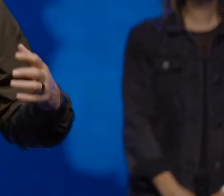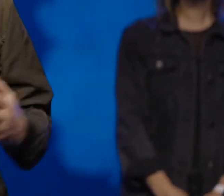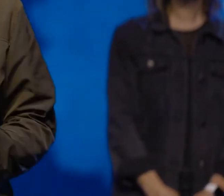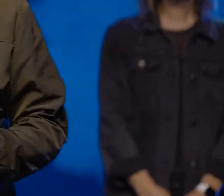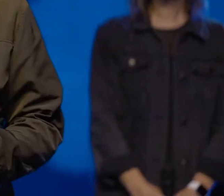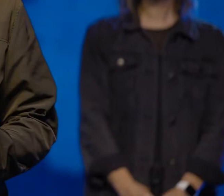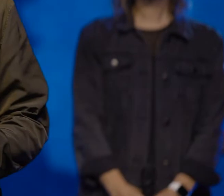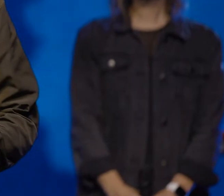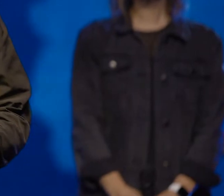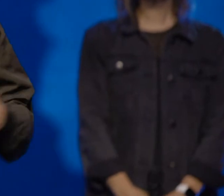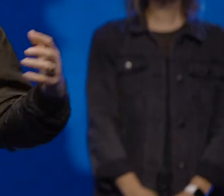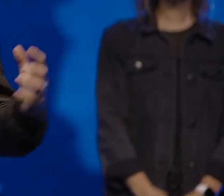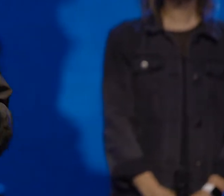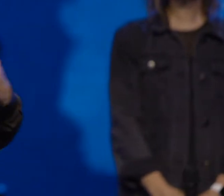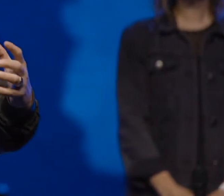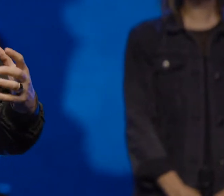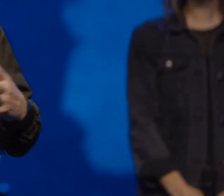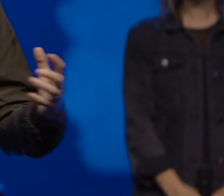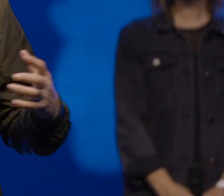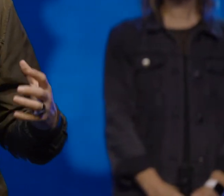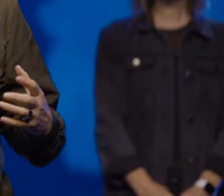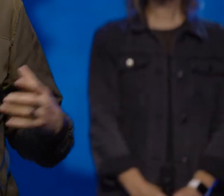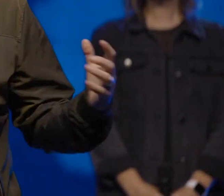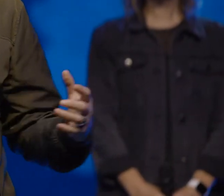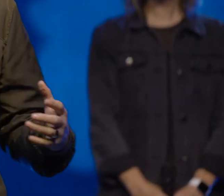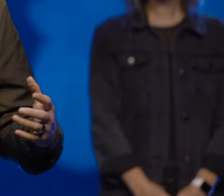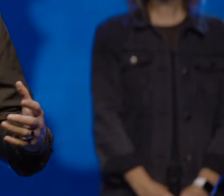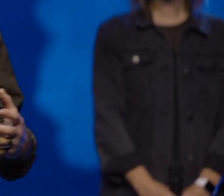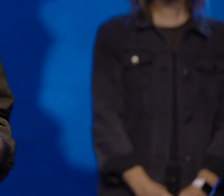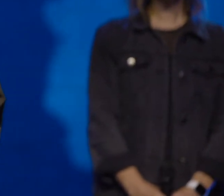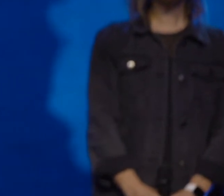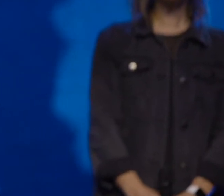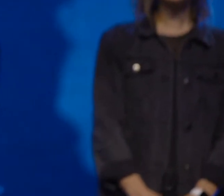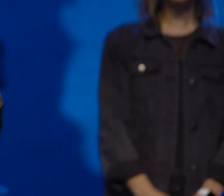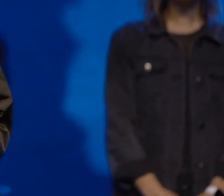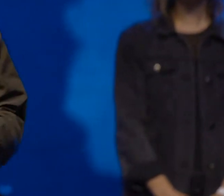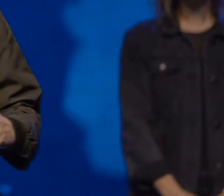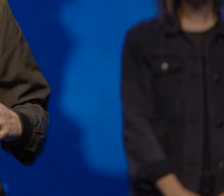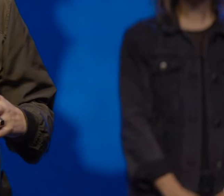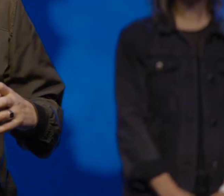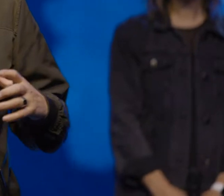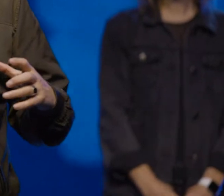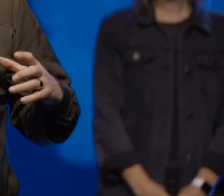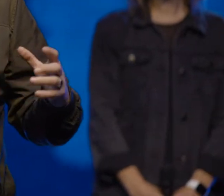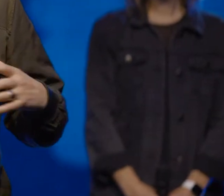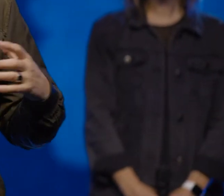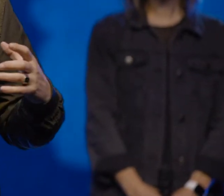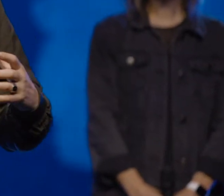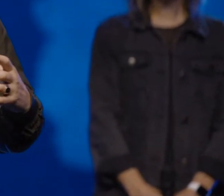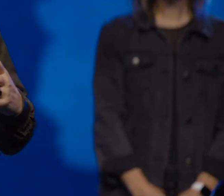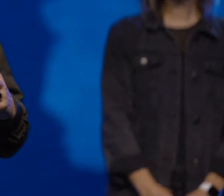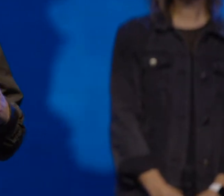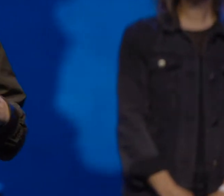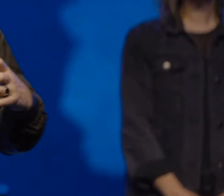in level 2 and we can meet in bigger gatherings, which is exciting. And we're going to be working